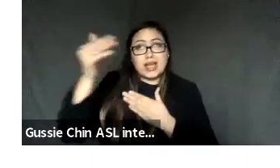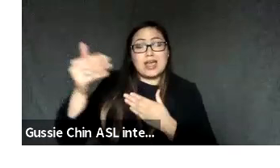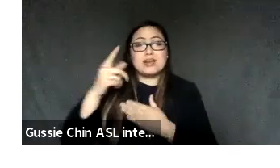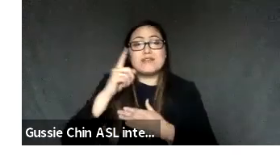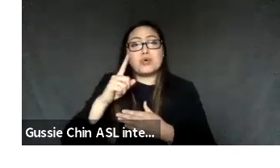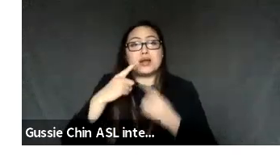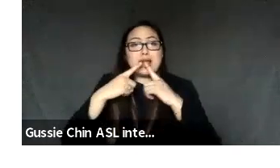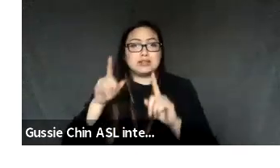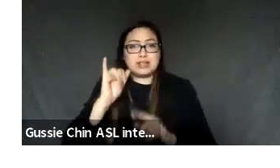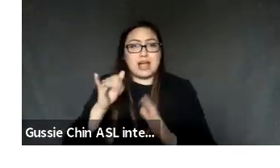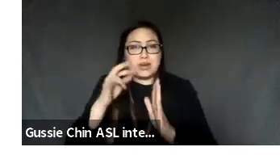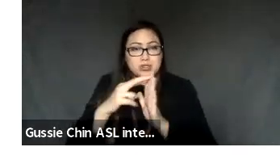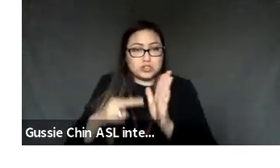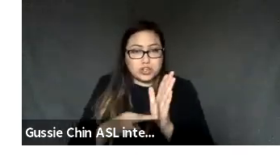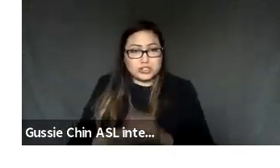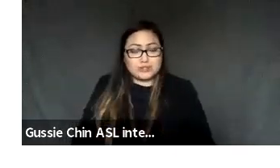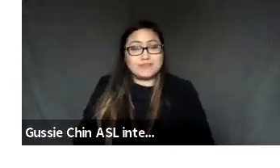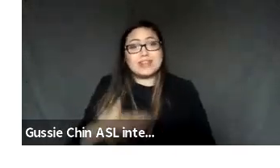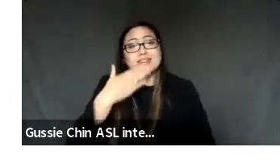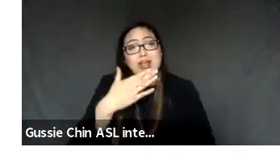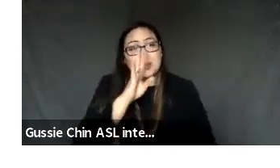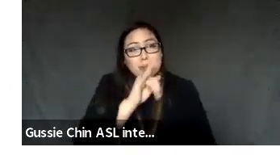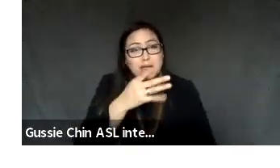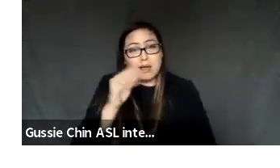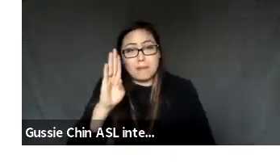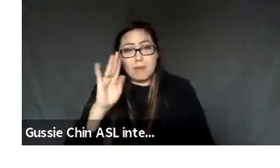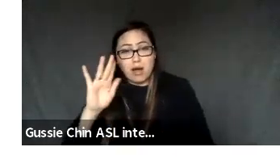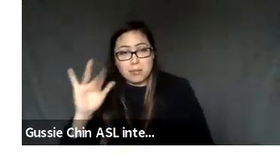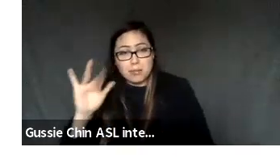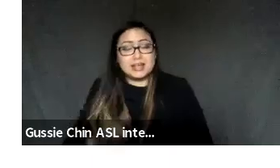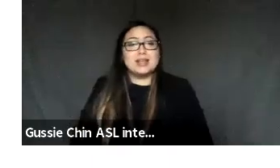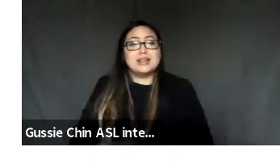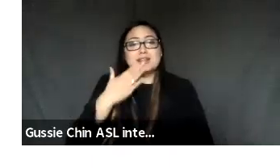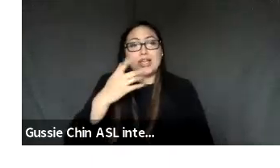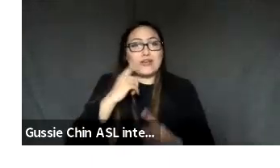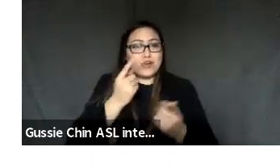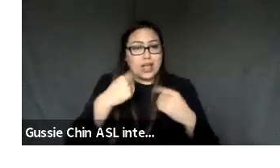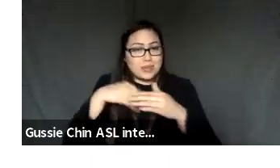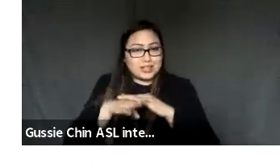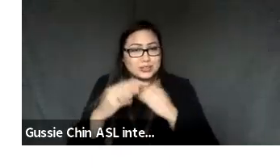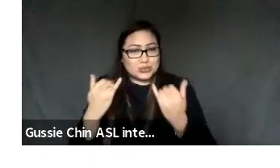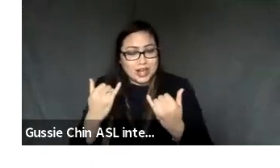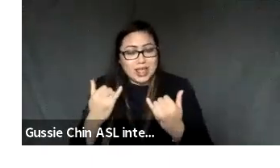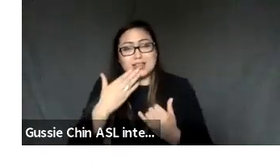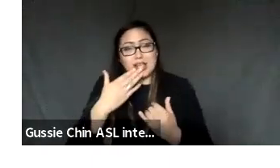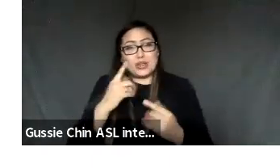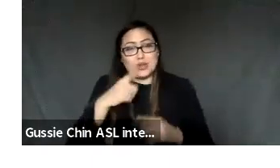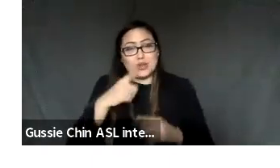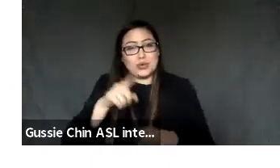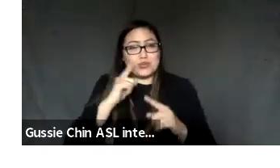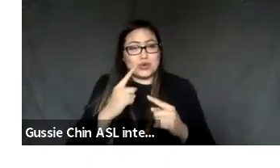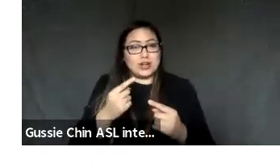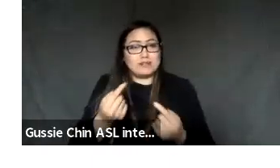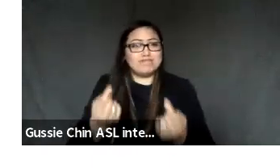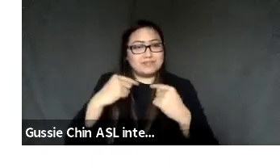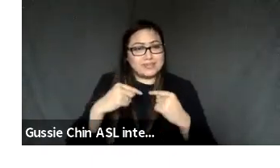registration. All right, thank you again, Bill and Bobby. Thank you all for coming today, and we thank you for attending, and we will see